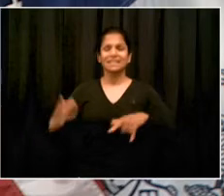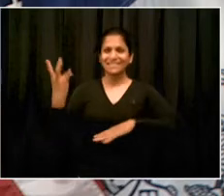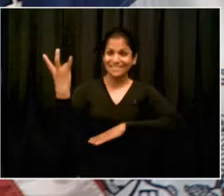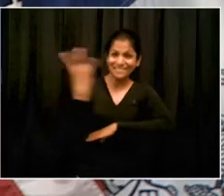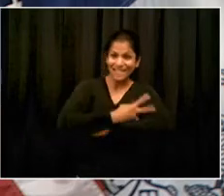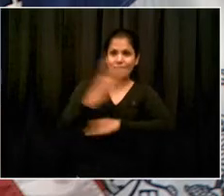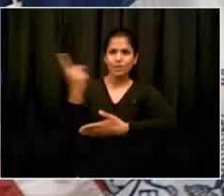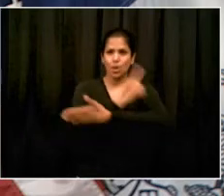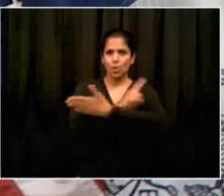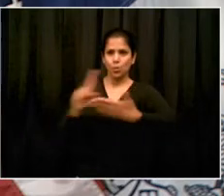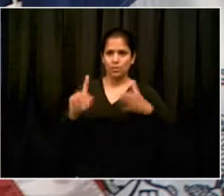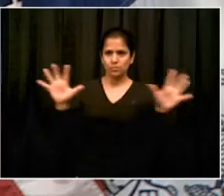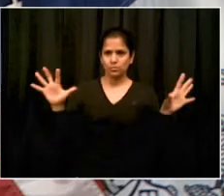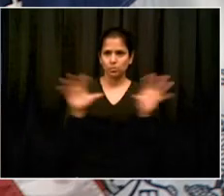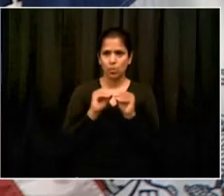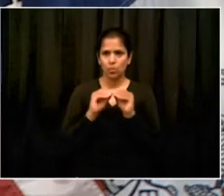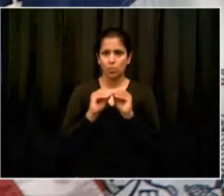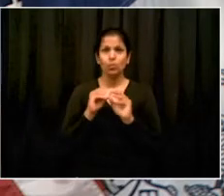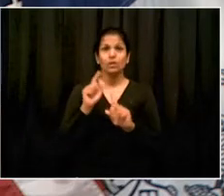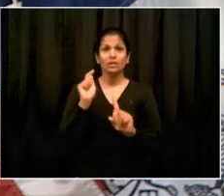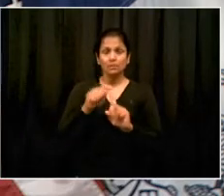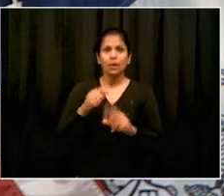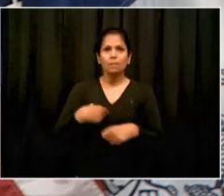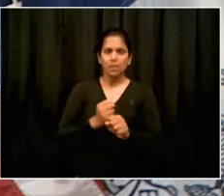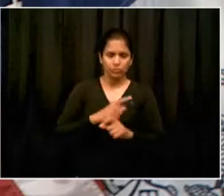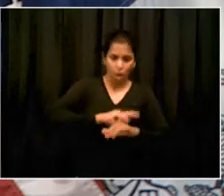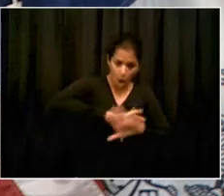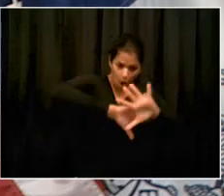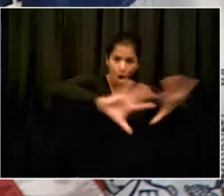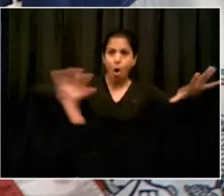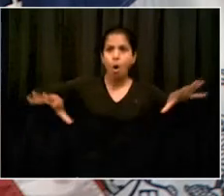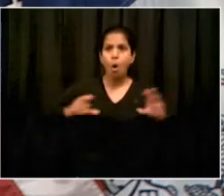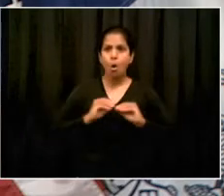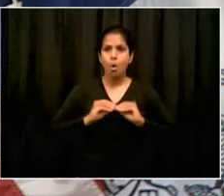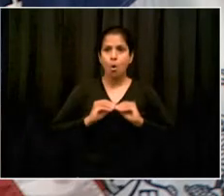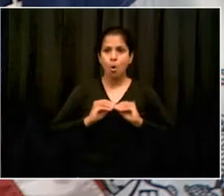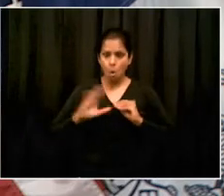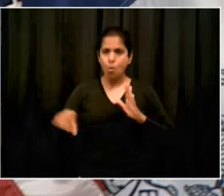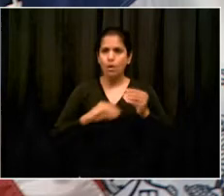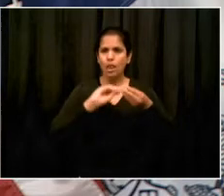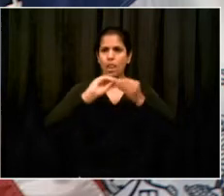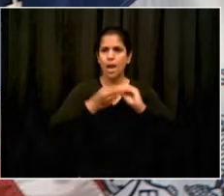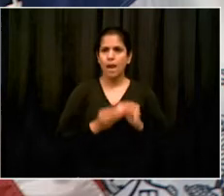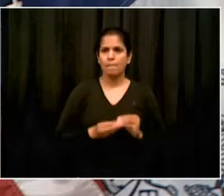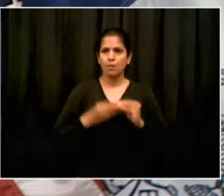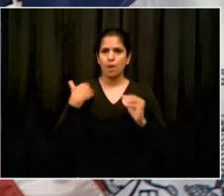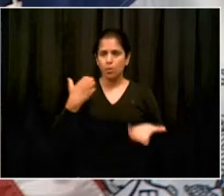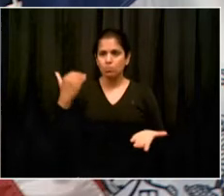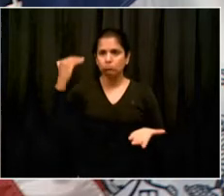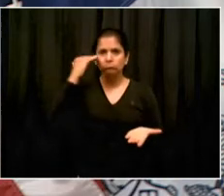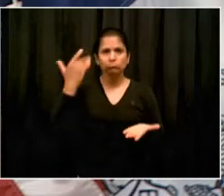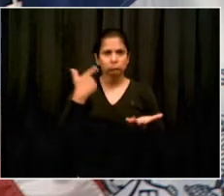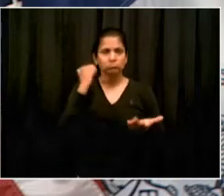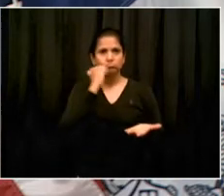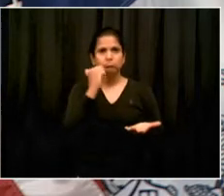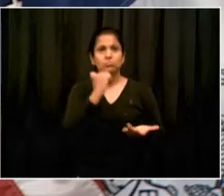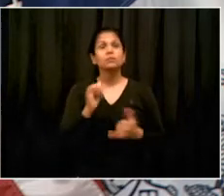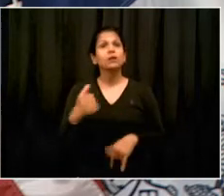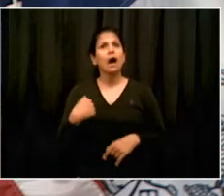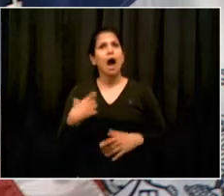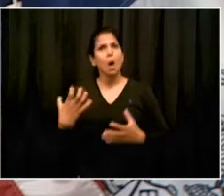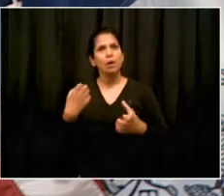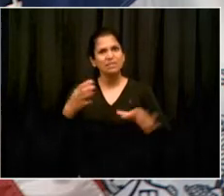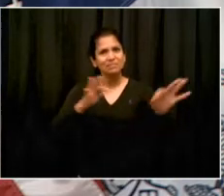The question of neighborhoods, so what we're seeing again, 9 zip codes, not even the full zip codes in a number of cases, 9